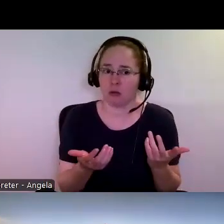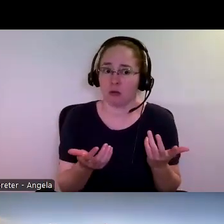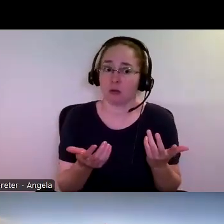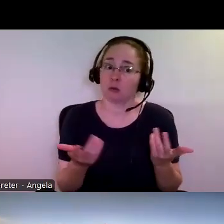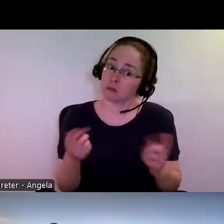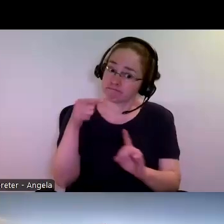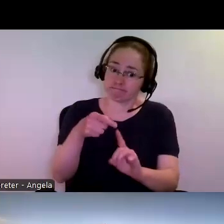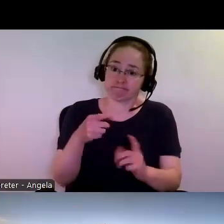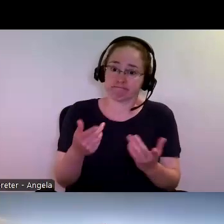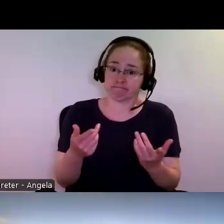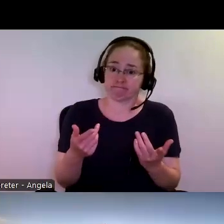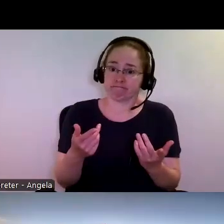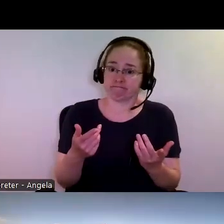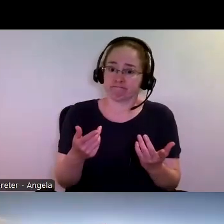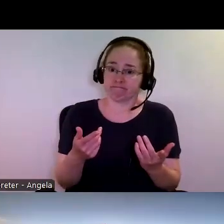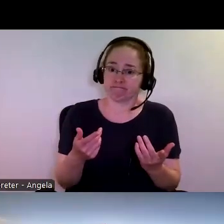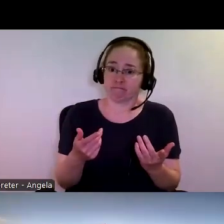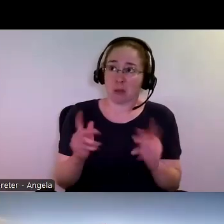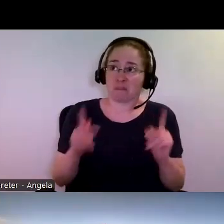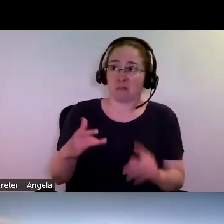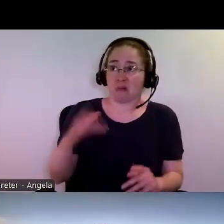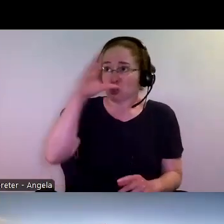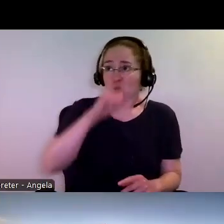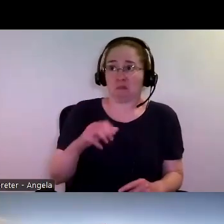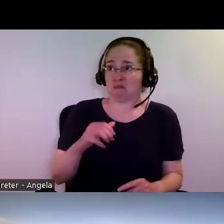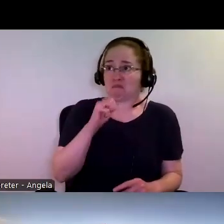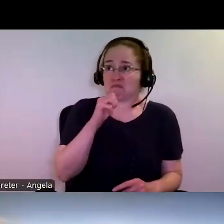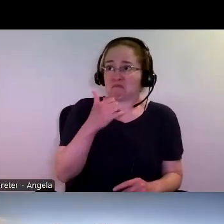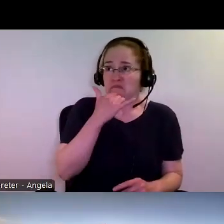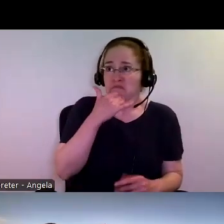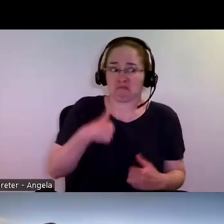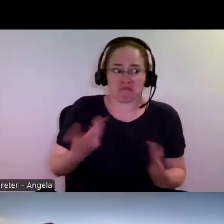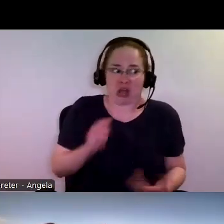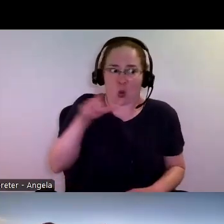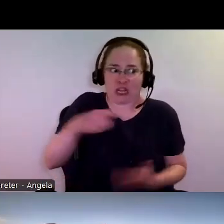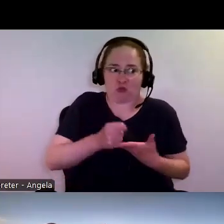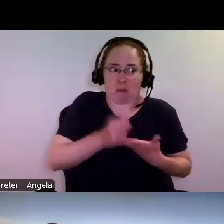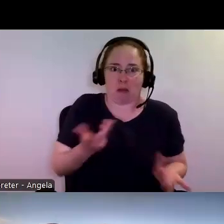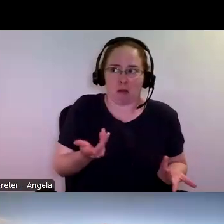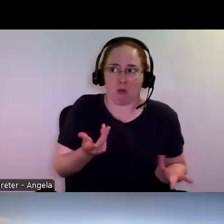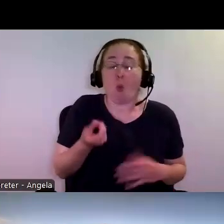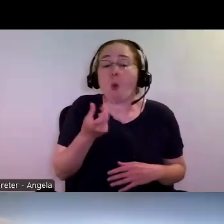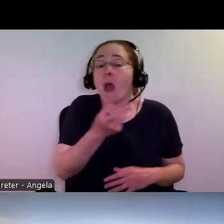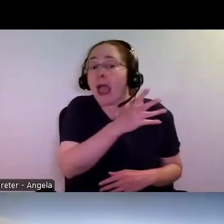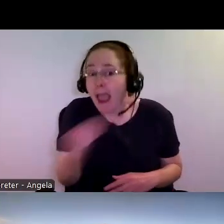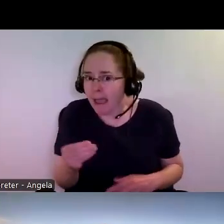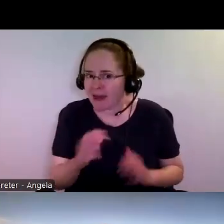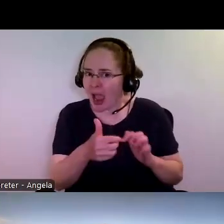that there's nothing wrong, I don't need treatment. And how do we engage men, older men in